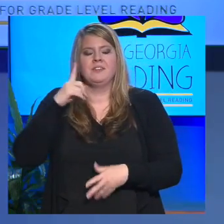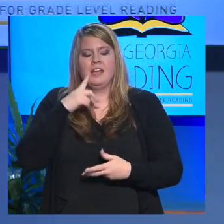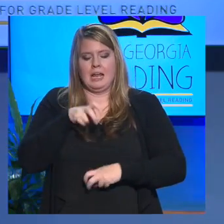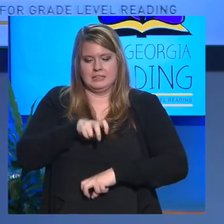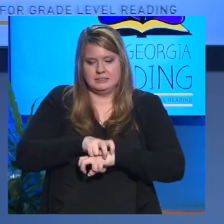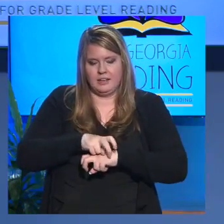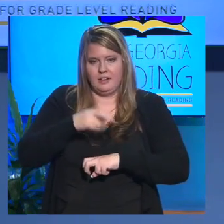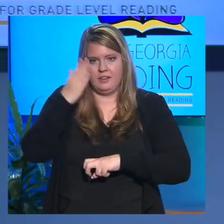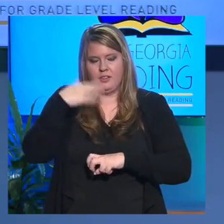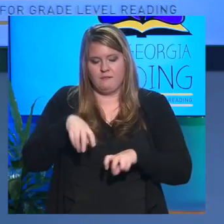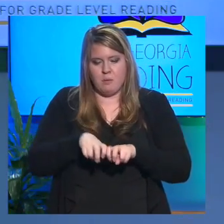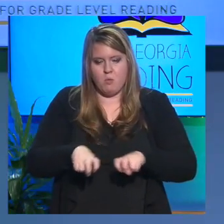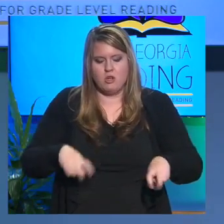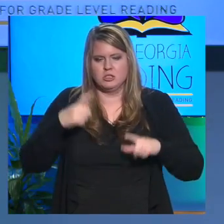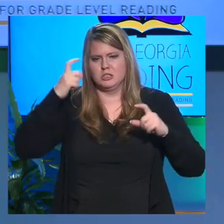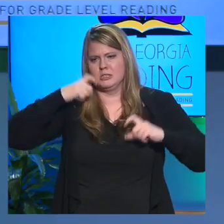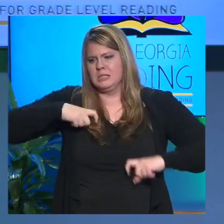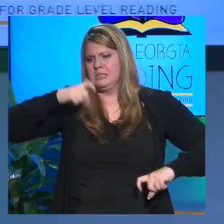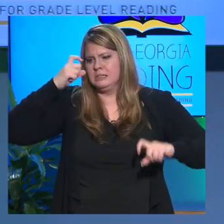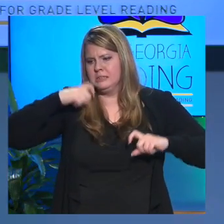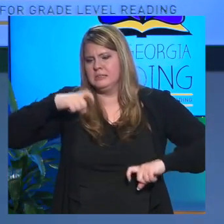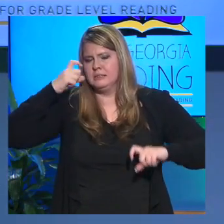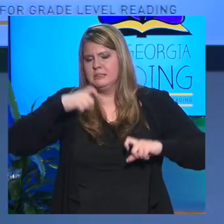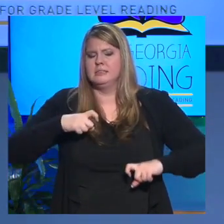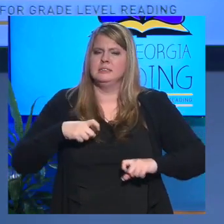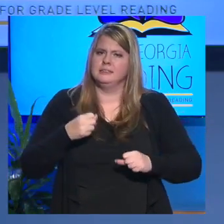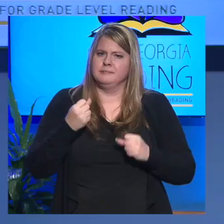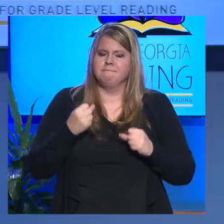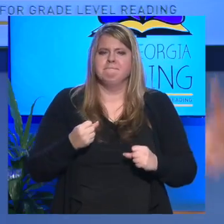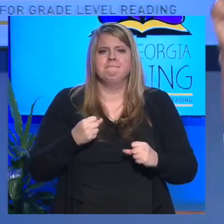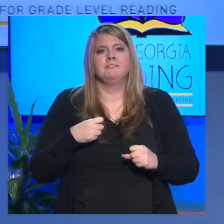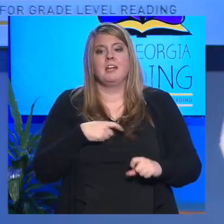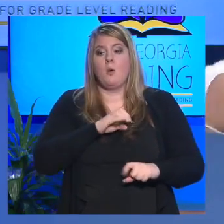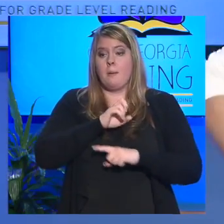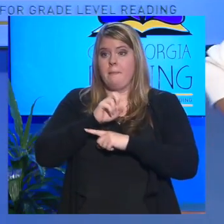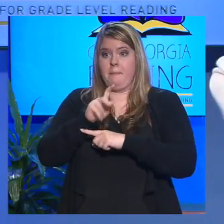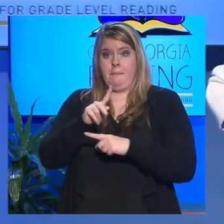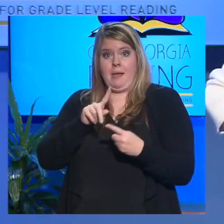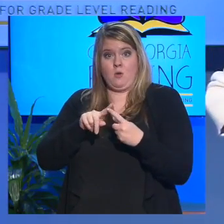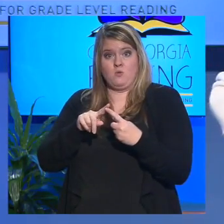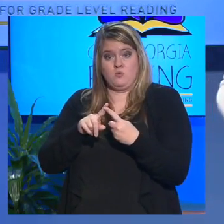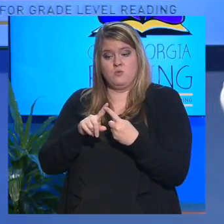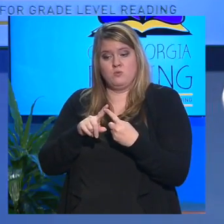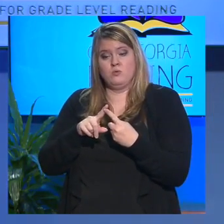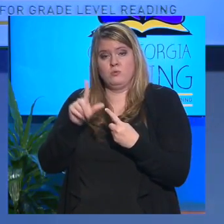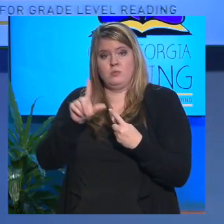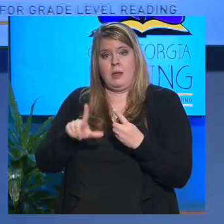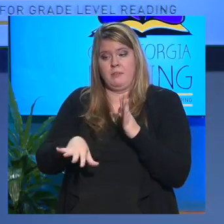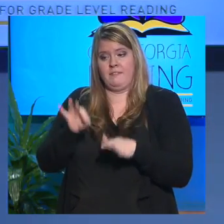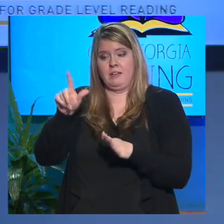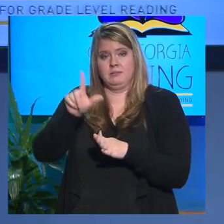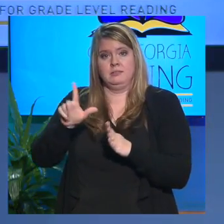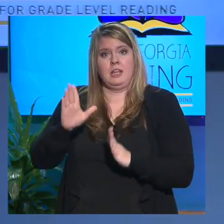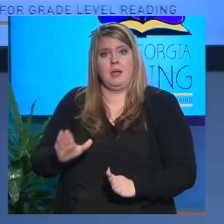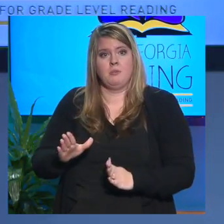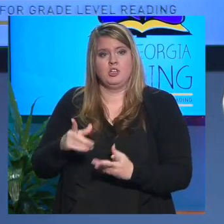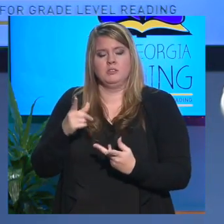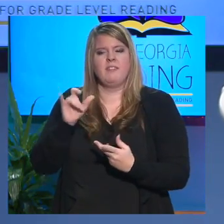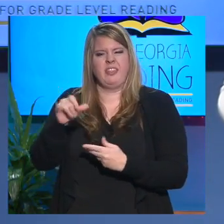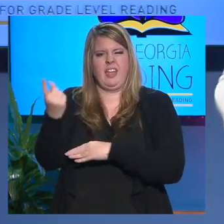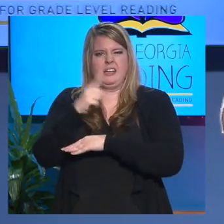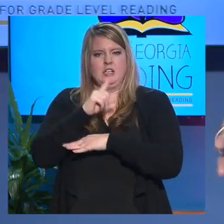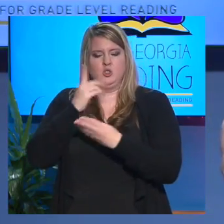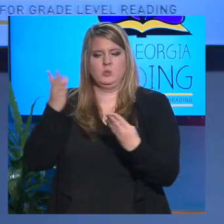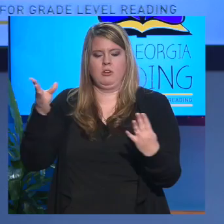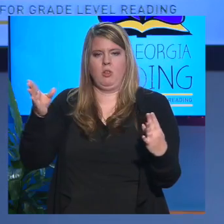out. Yes. When I went back to the library to find the head pincher, the librarian, she was closing up that